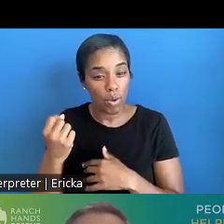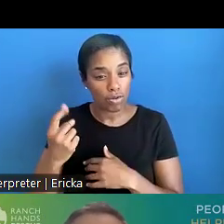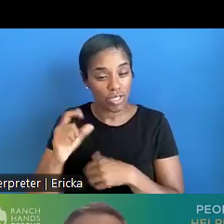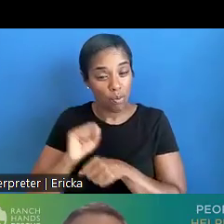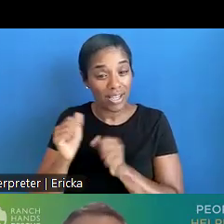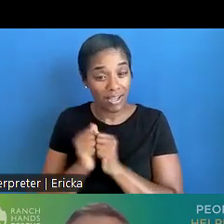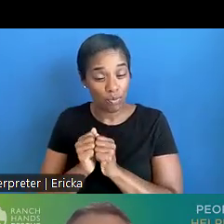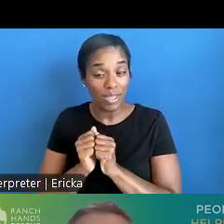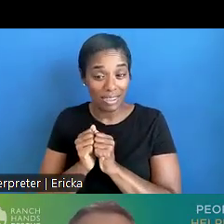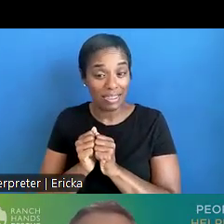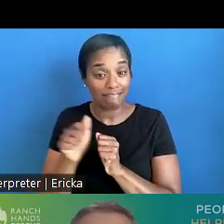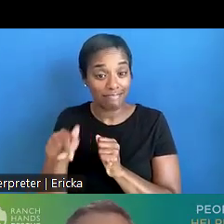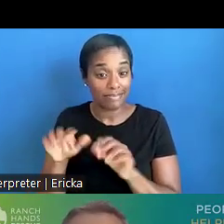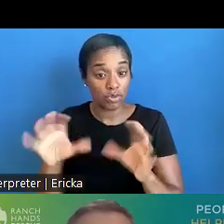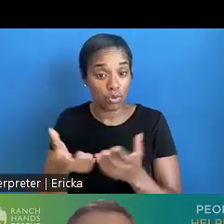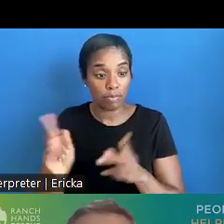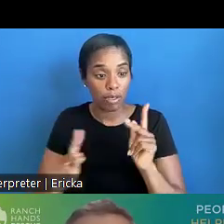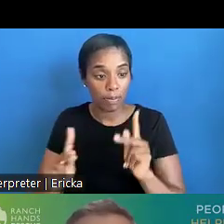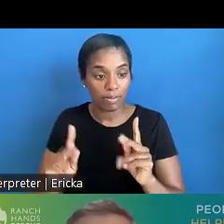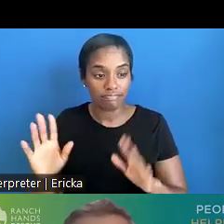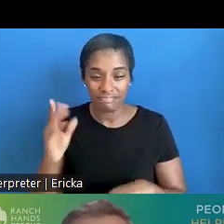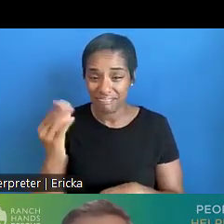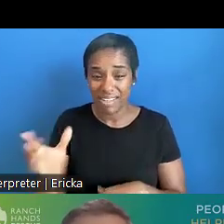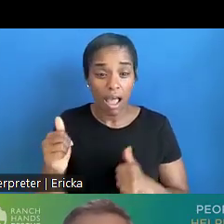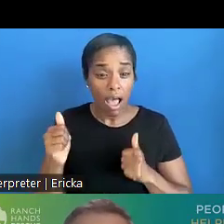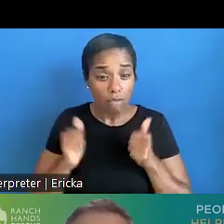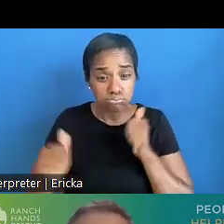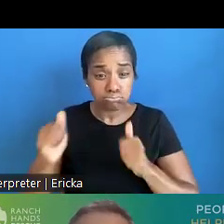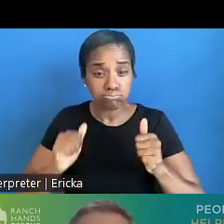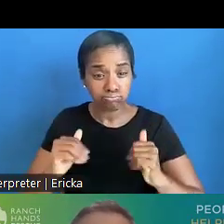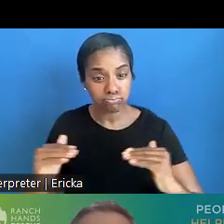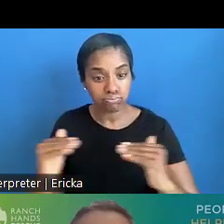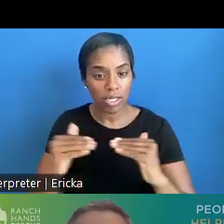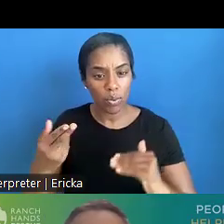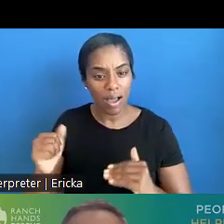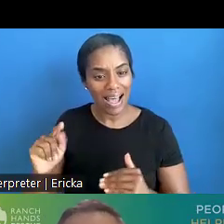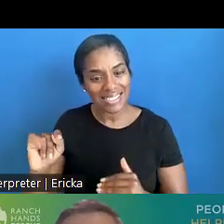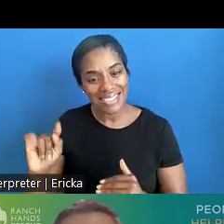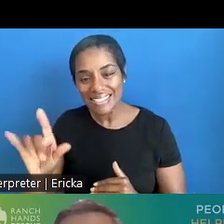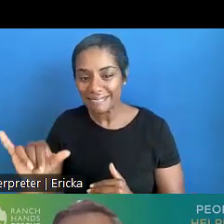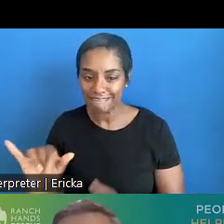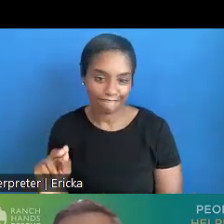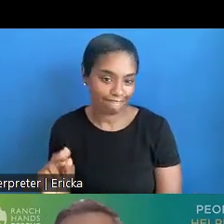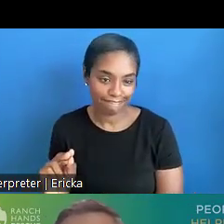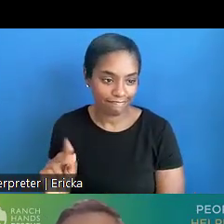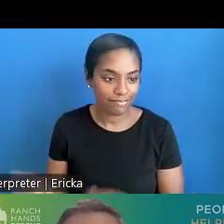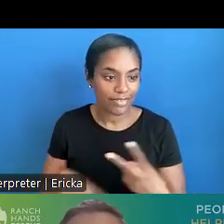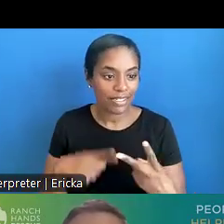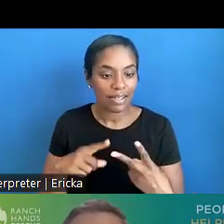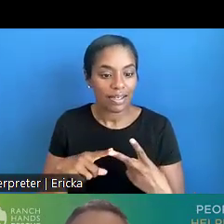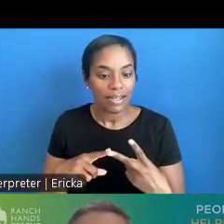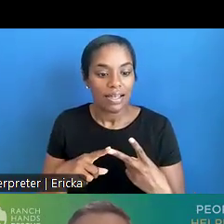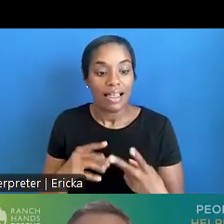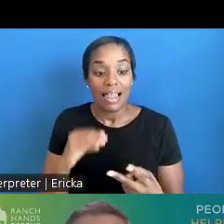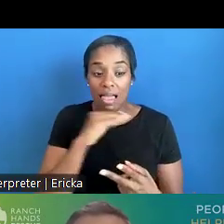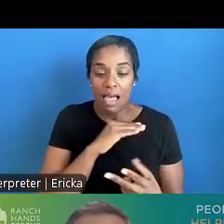individuals. One is aggression is not always hostility. And two, lying is a learned survival skill. So don't take